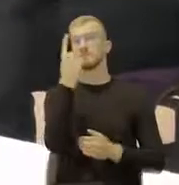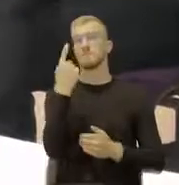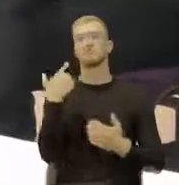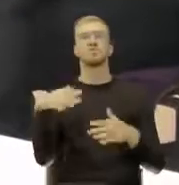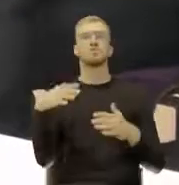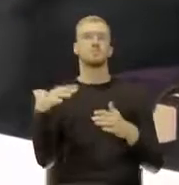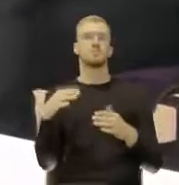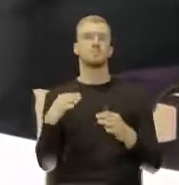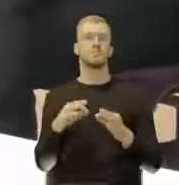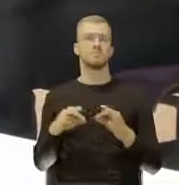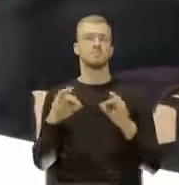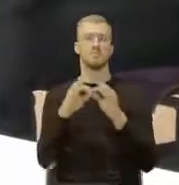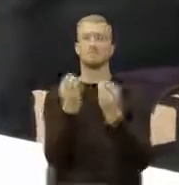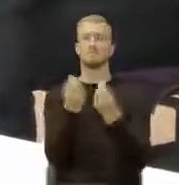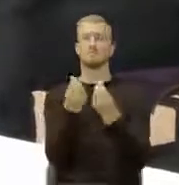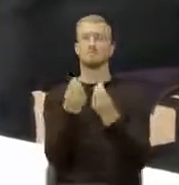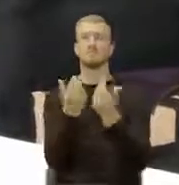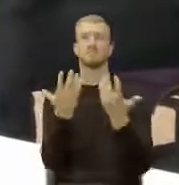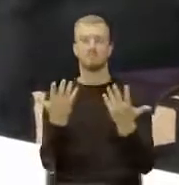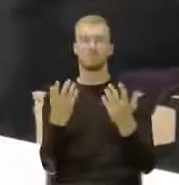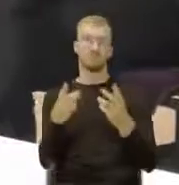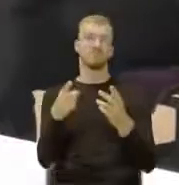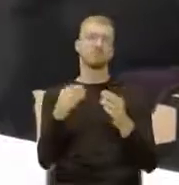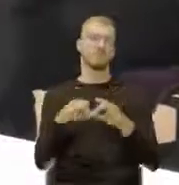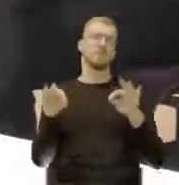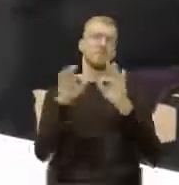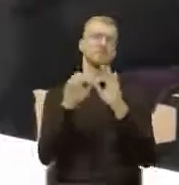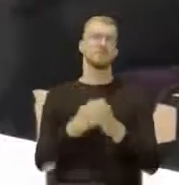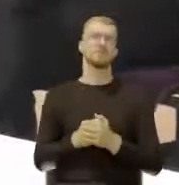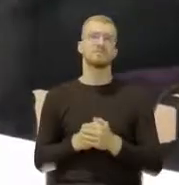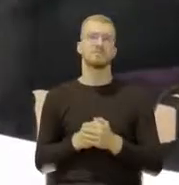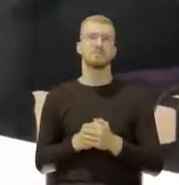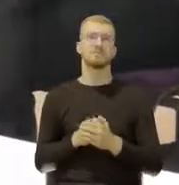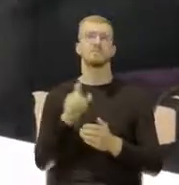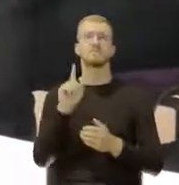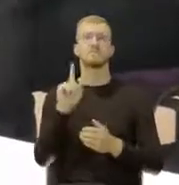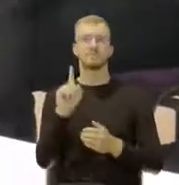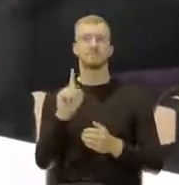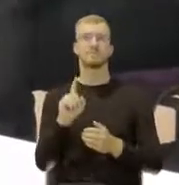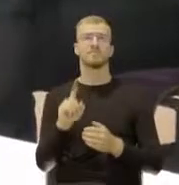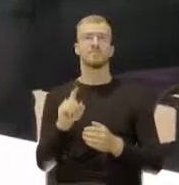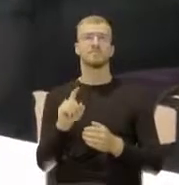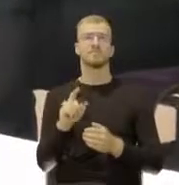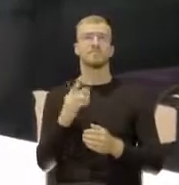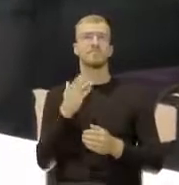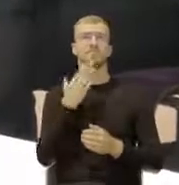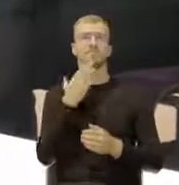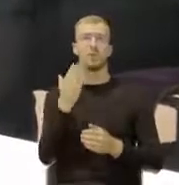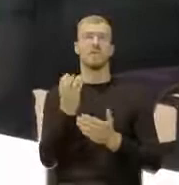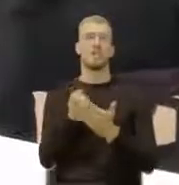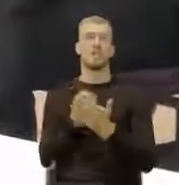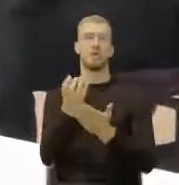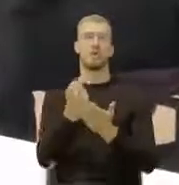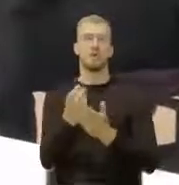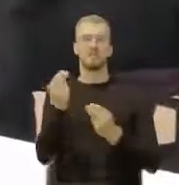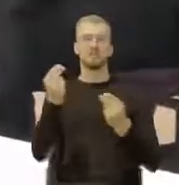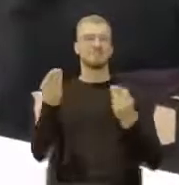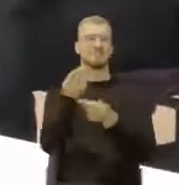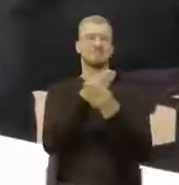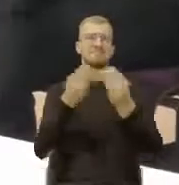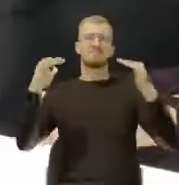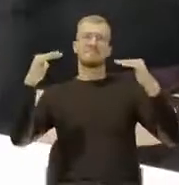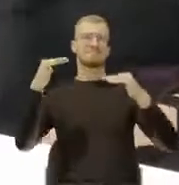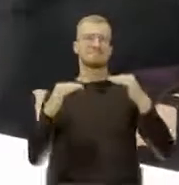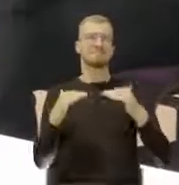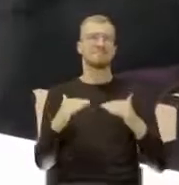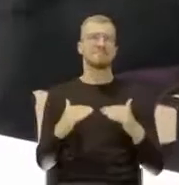course. But one good news, despite the crisis, is that public transport projects have not been stopped